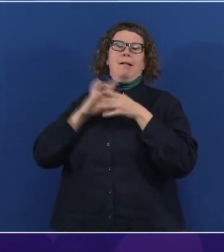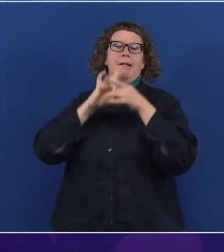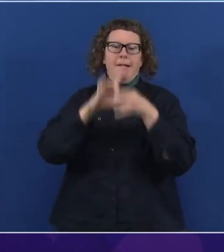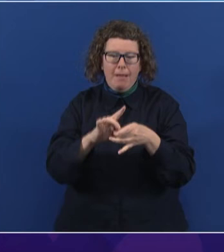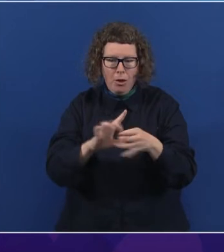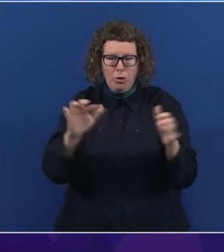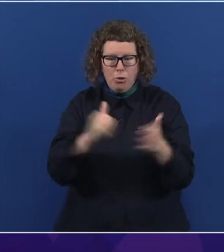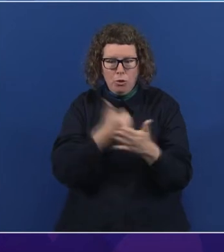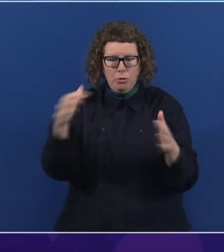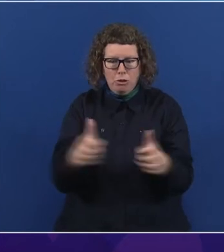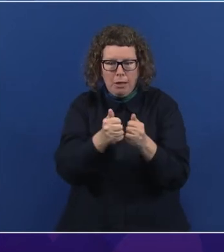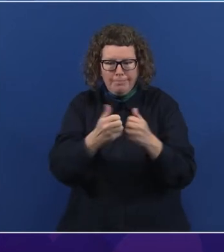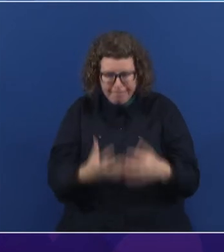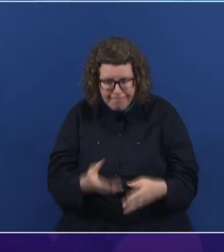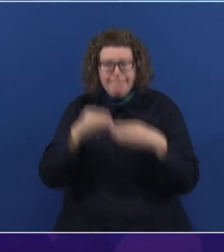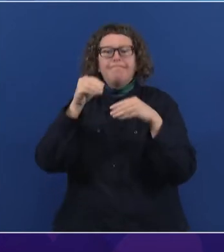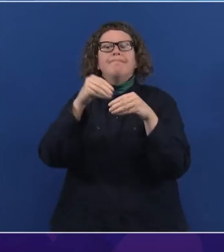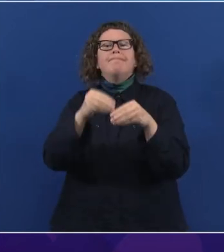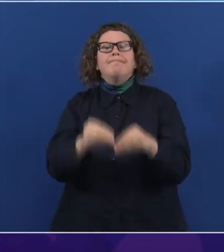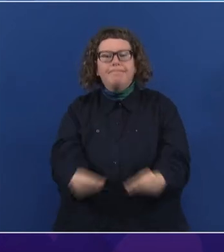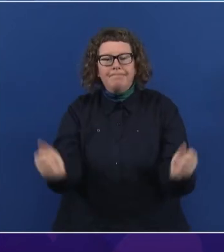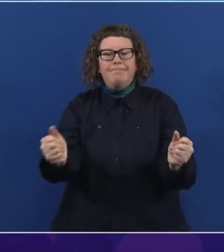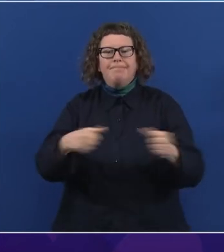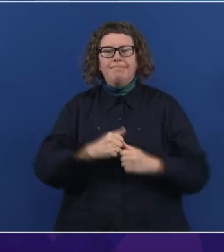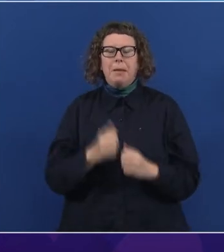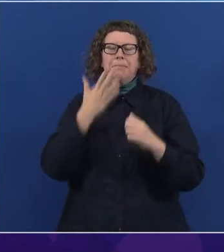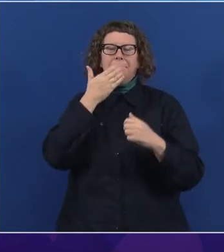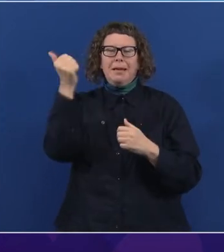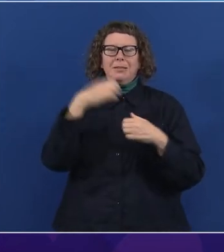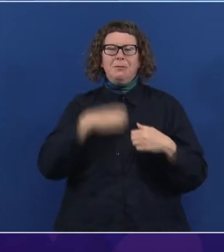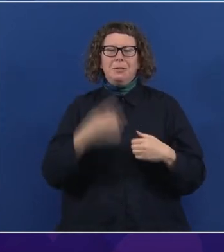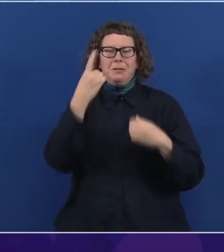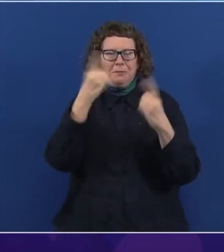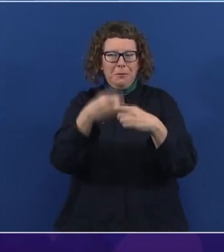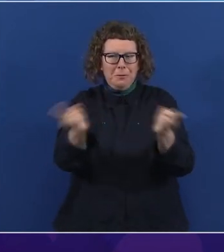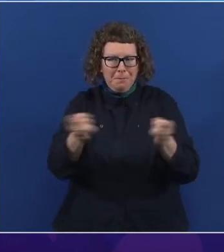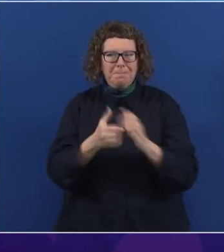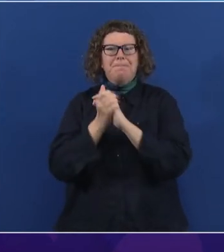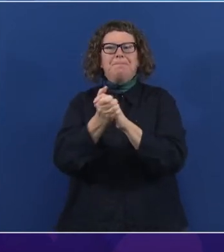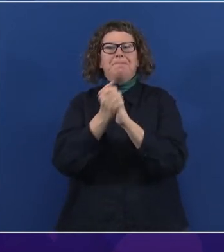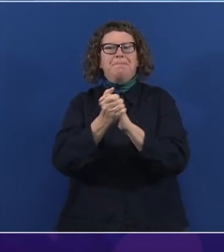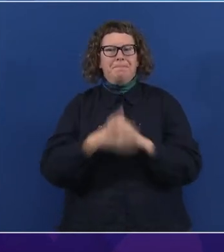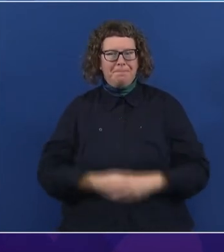to face everything head on. Best wishes and congratulations.